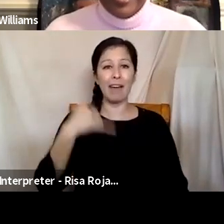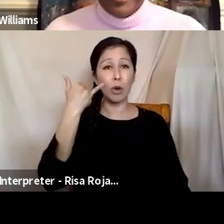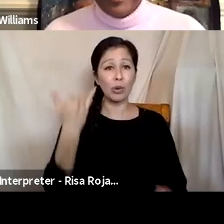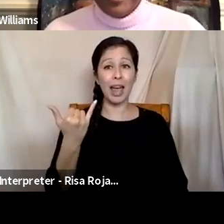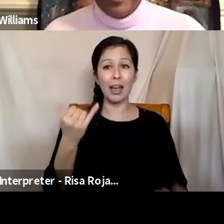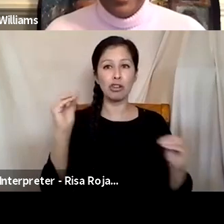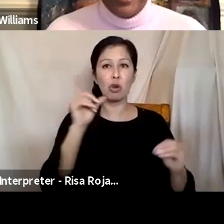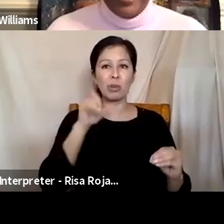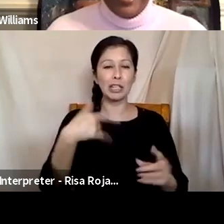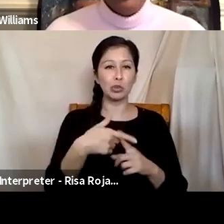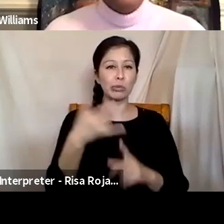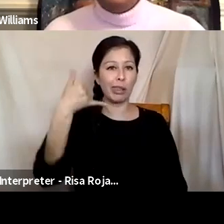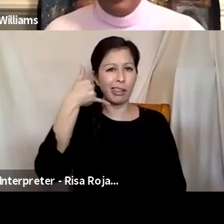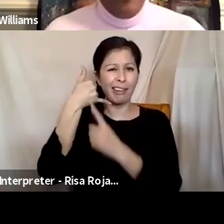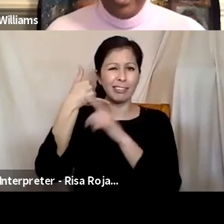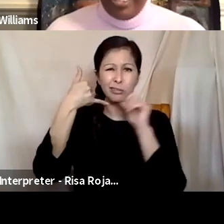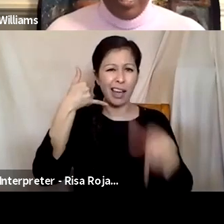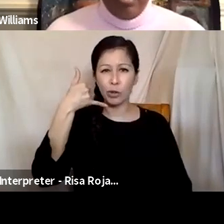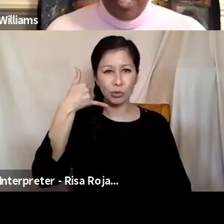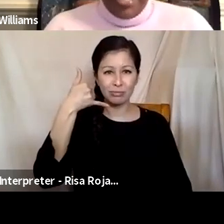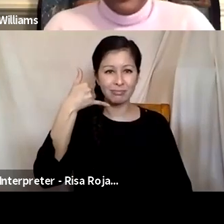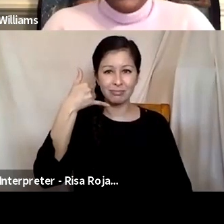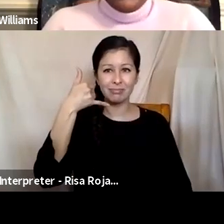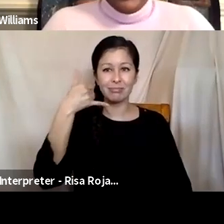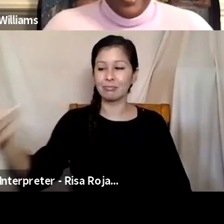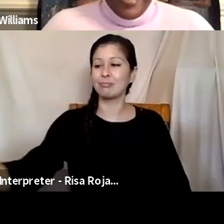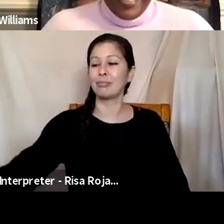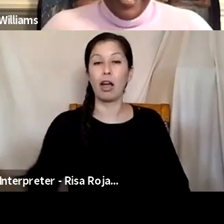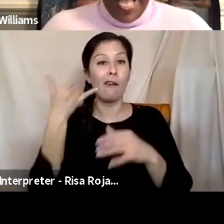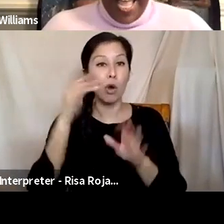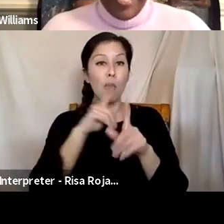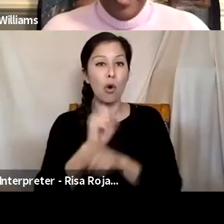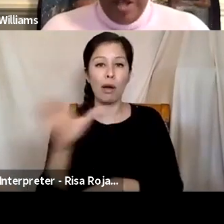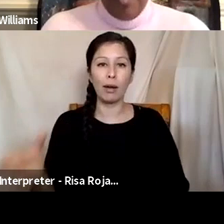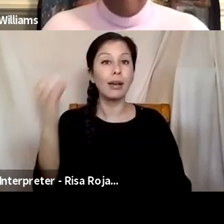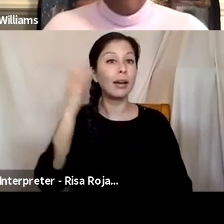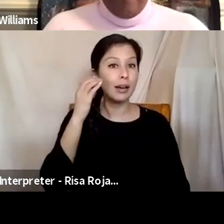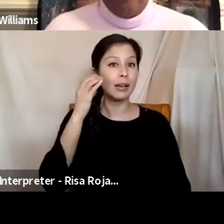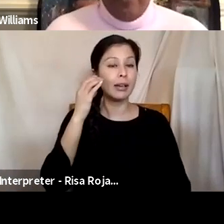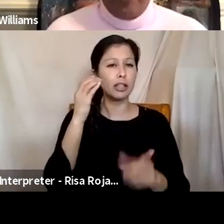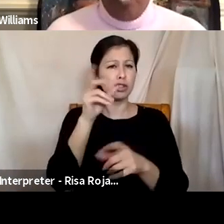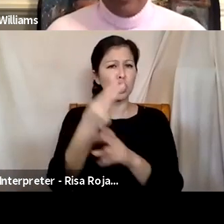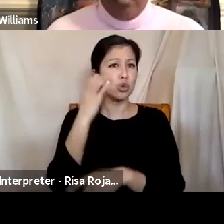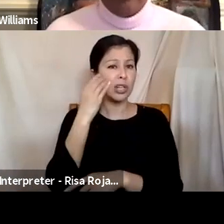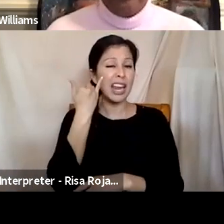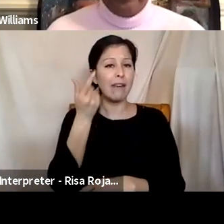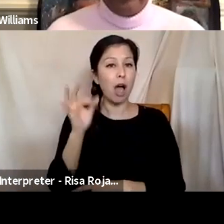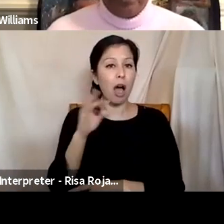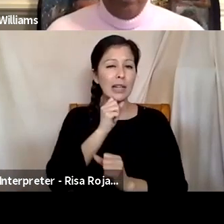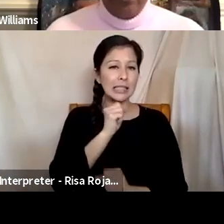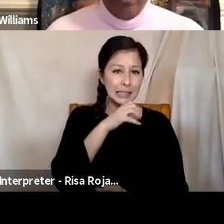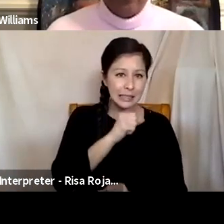now, nobody needs to do this anymore. Definitely not. They can actually hold their phone as long as it's turned off or on silent or